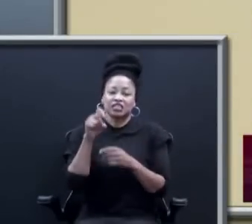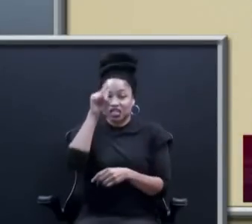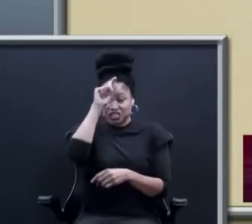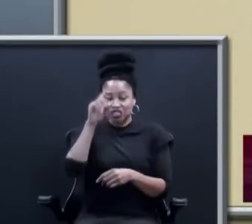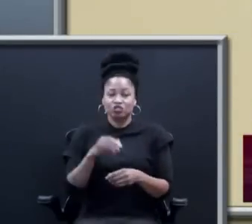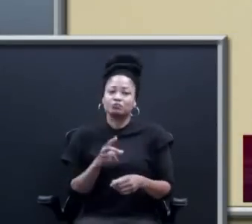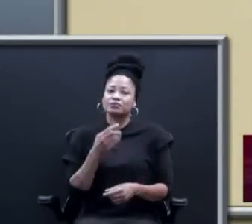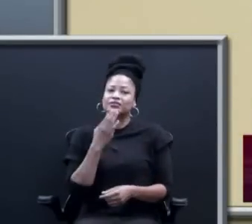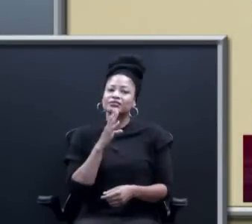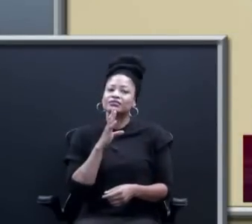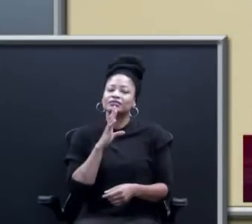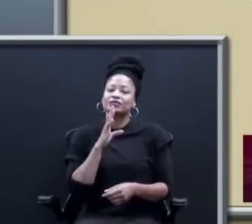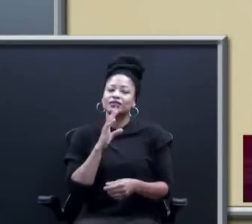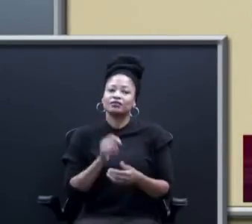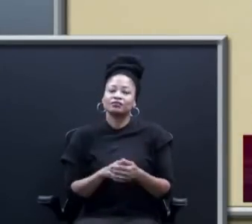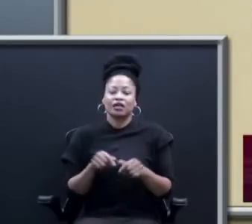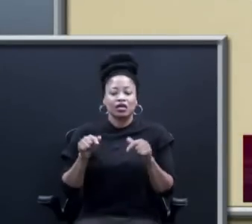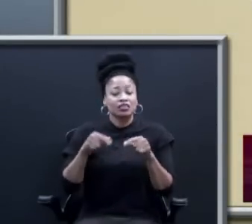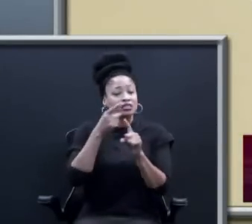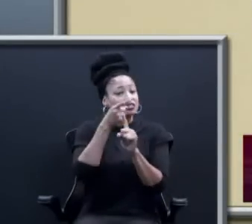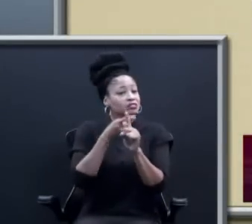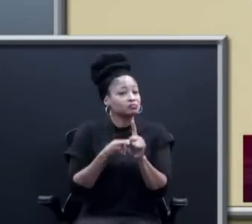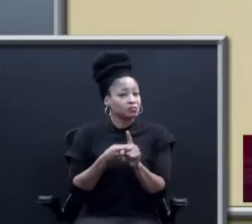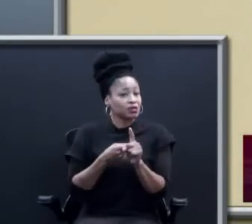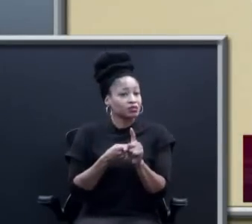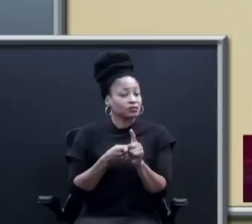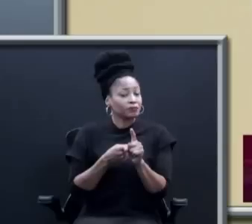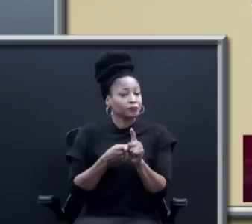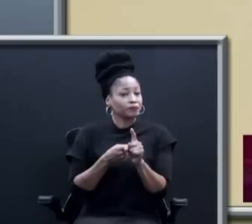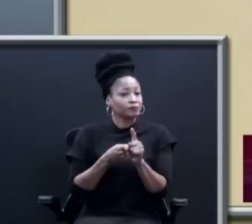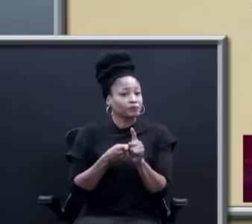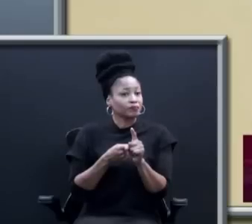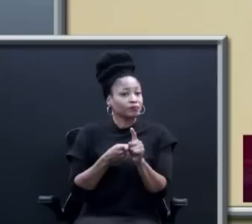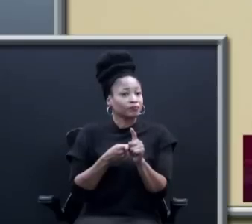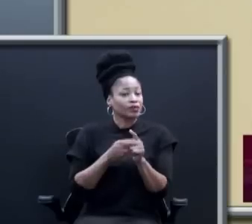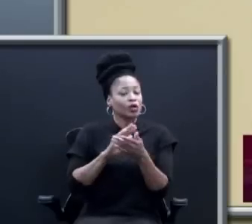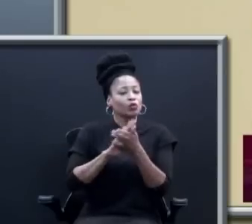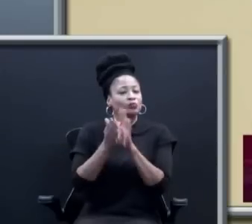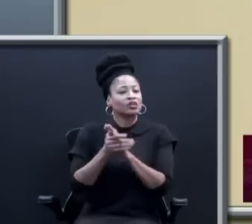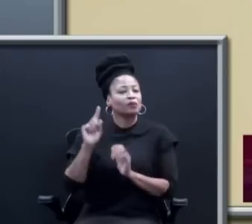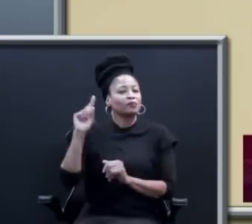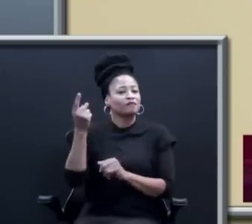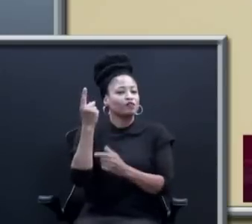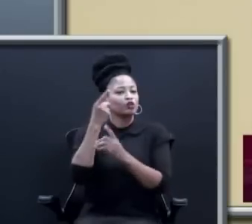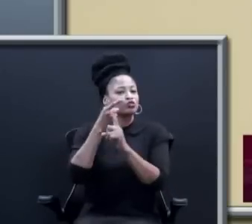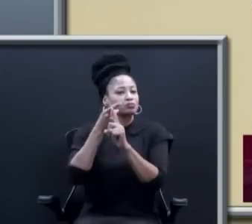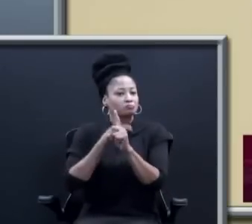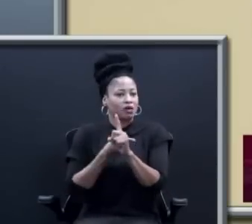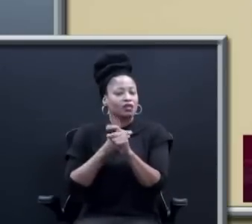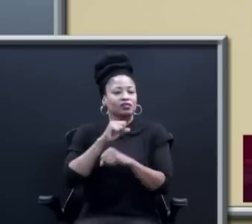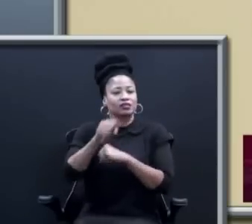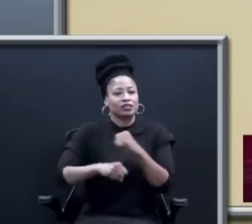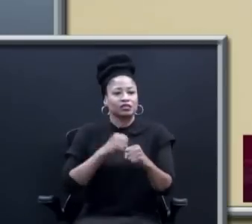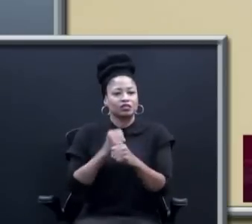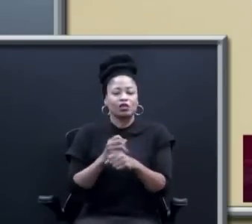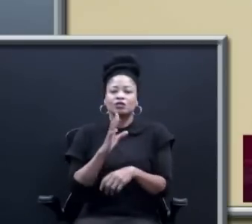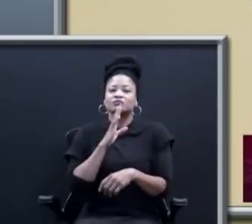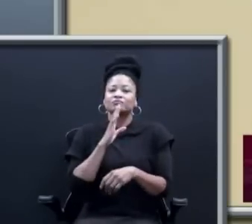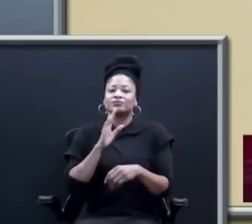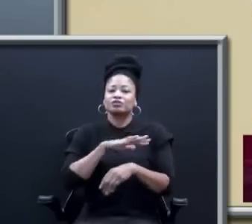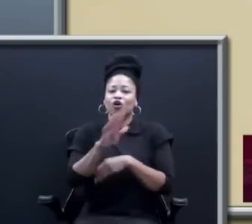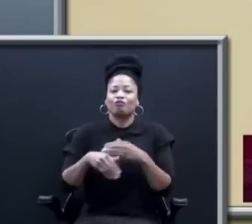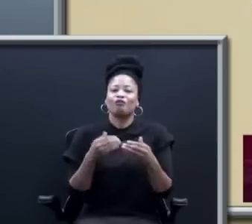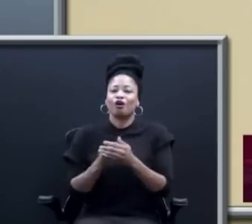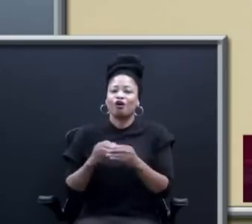month shall be unto you the beginning of months. It shall be the first month of the year to you. Uh-huh. Speak ye unto all the congregation of Israel,